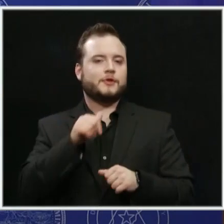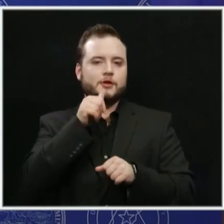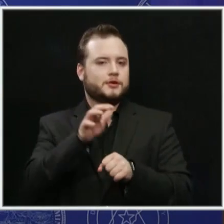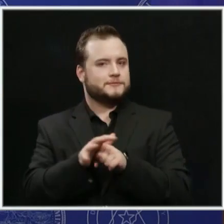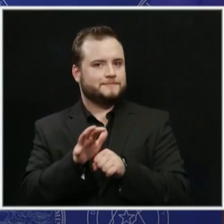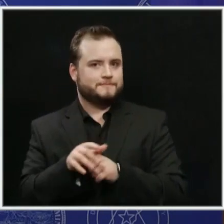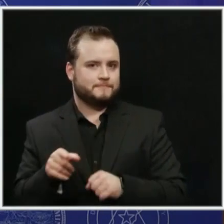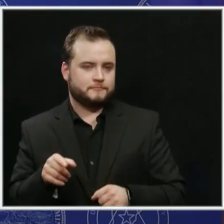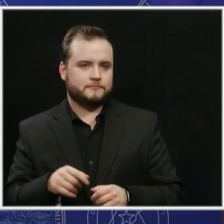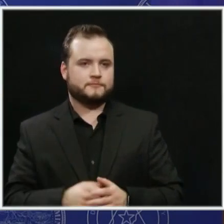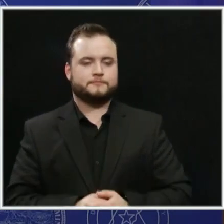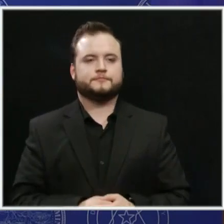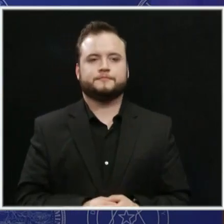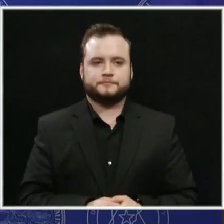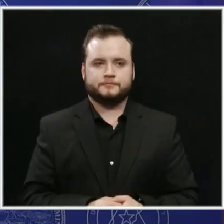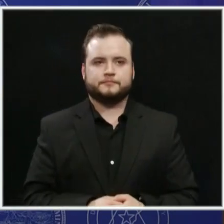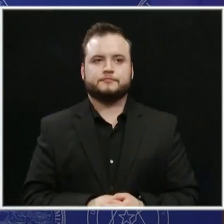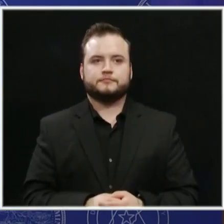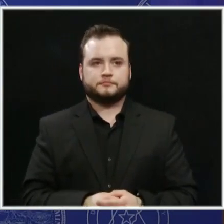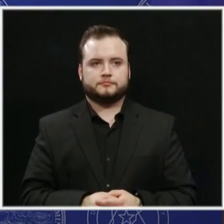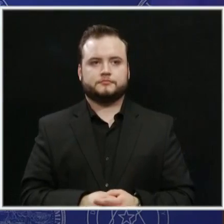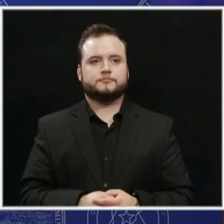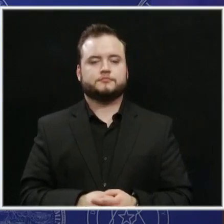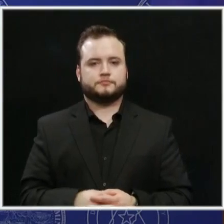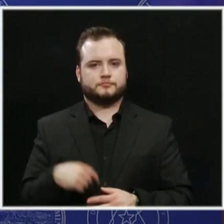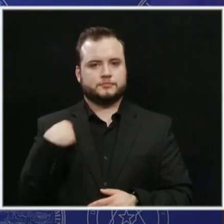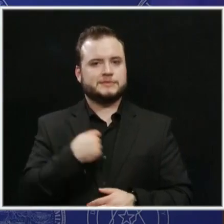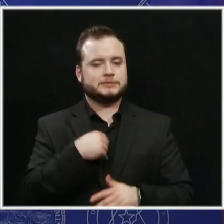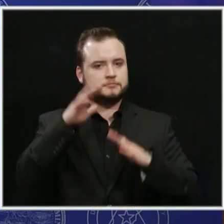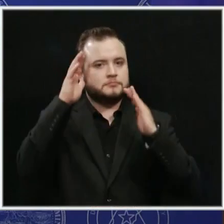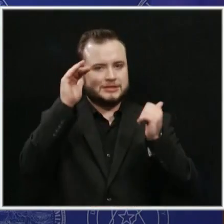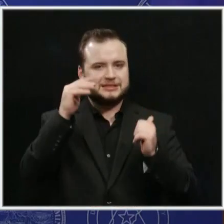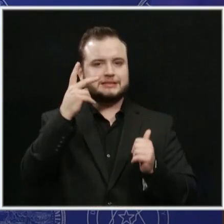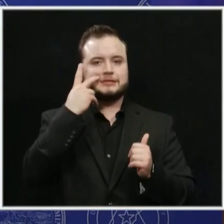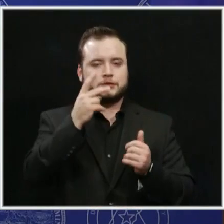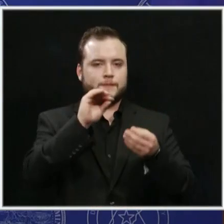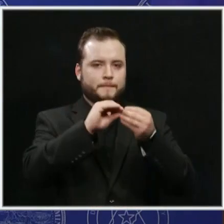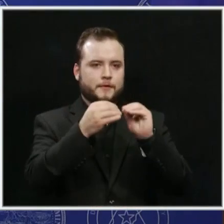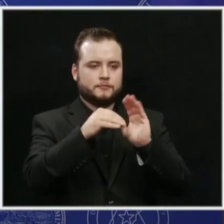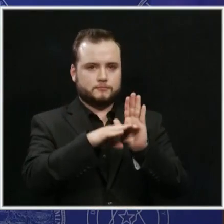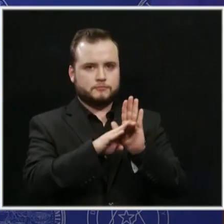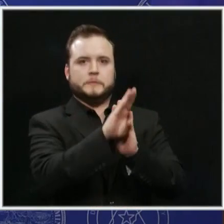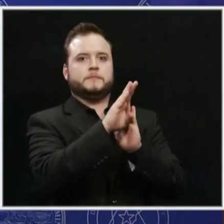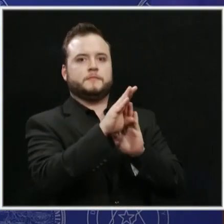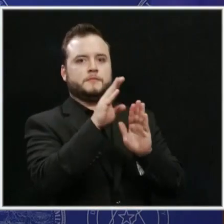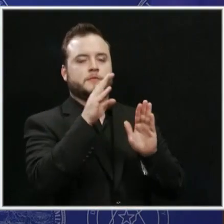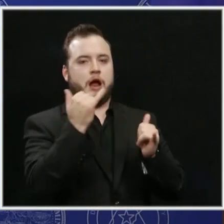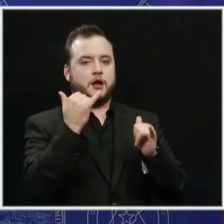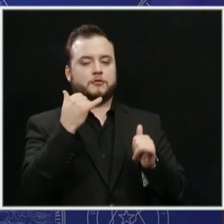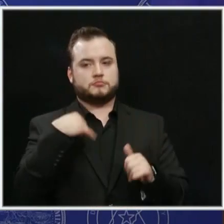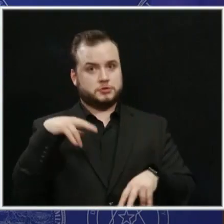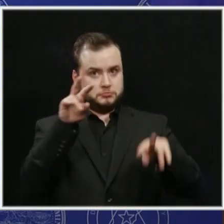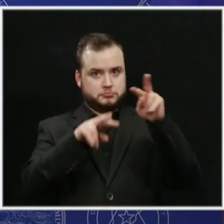the expected volume that we see coming. And as everyone has said, we're